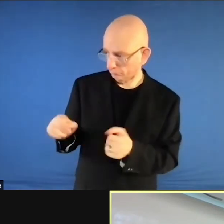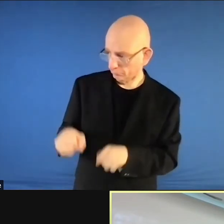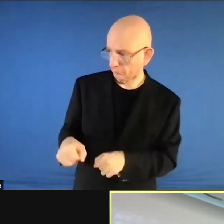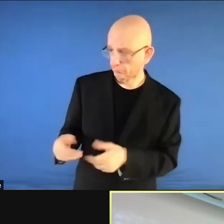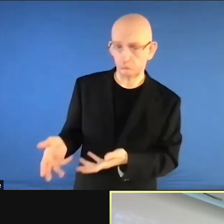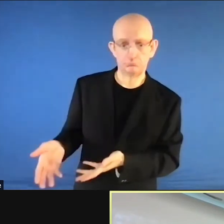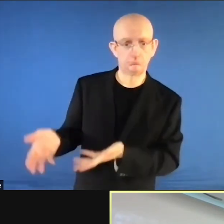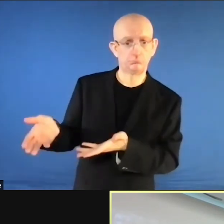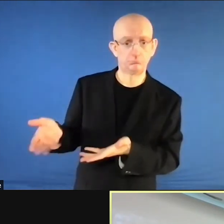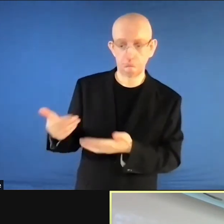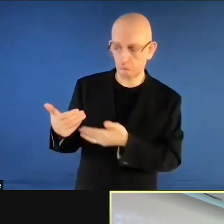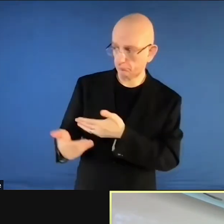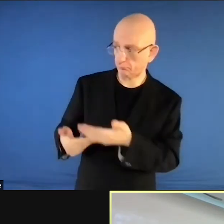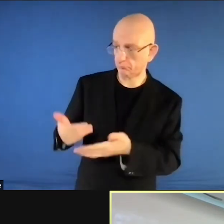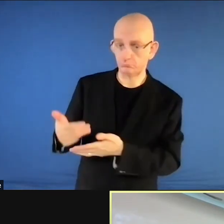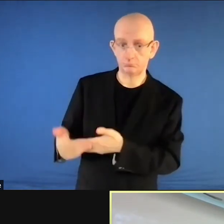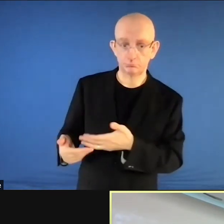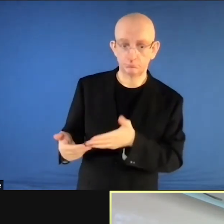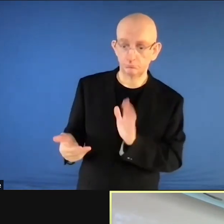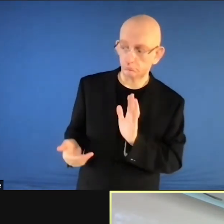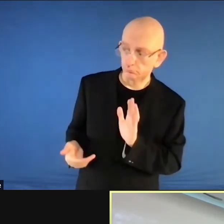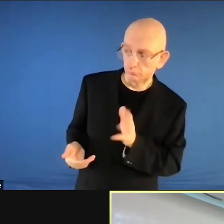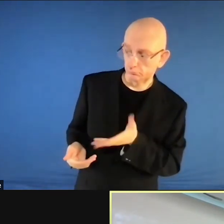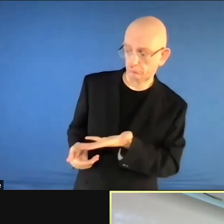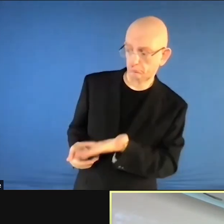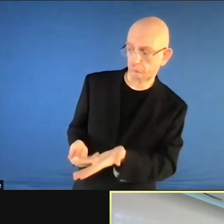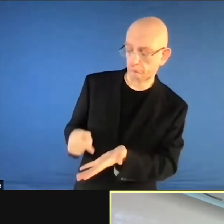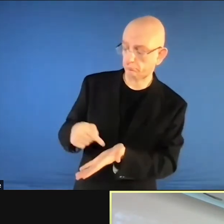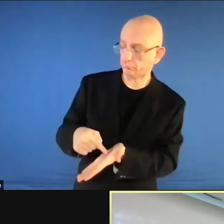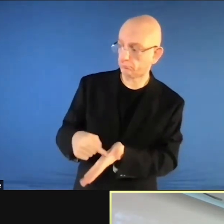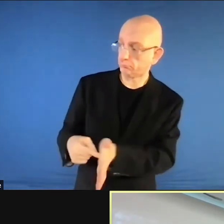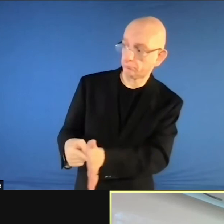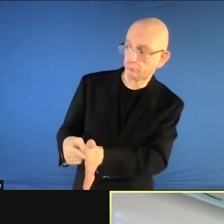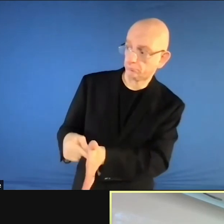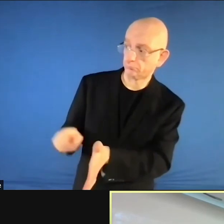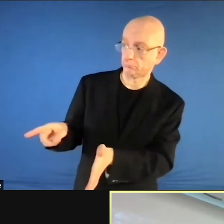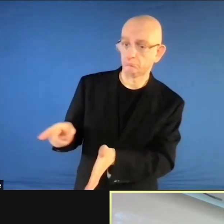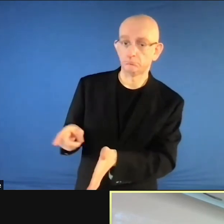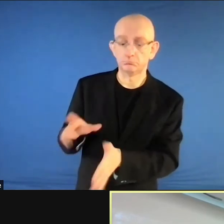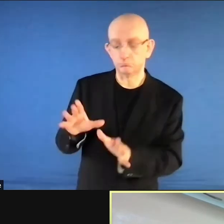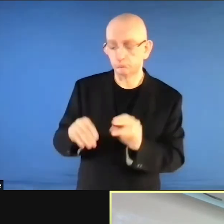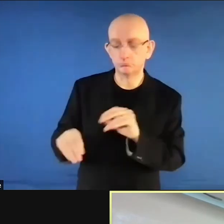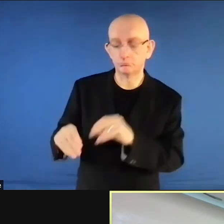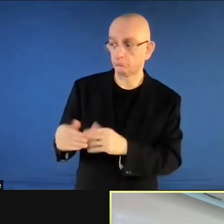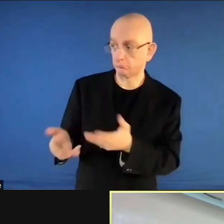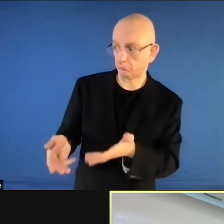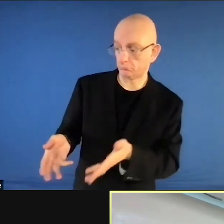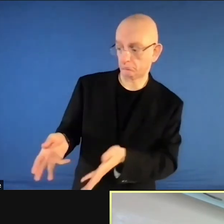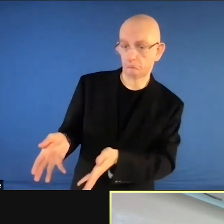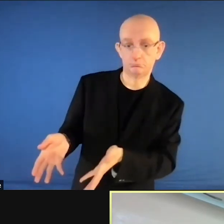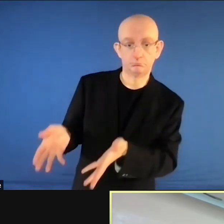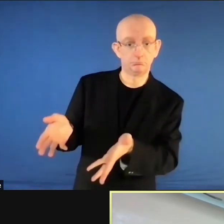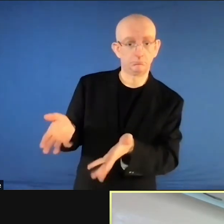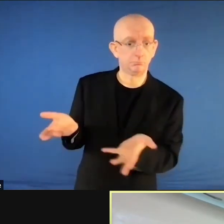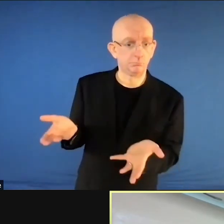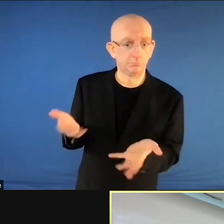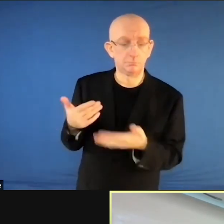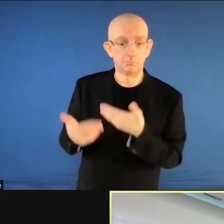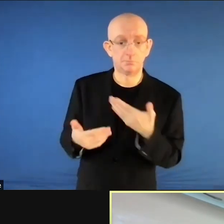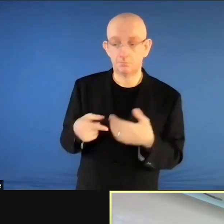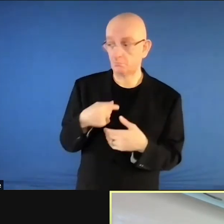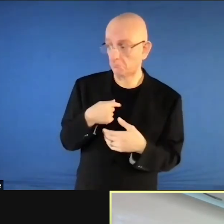and we work with them together, then we could be surprised of what they can accomplish. So it's really